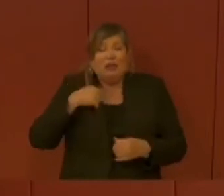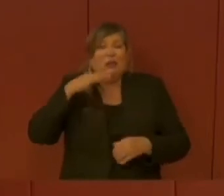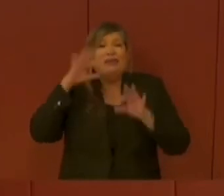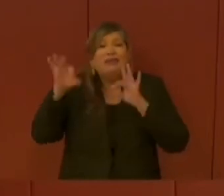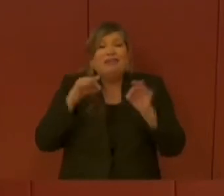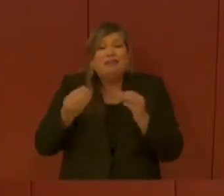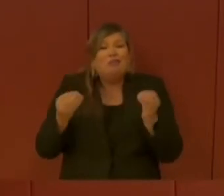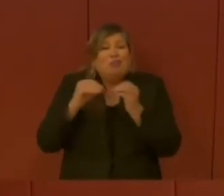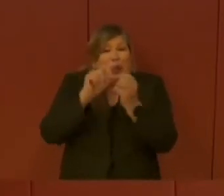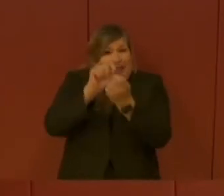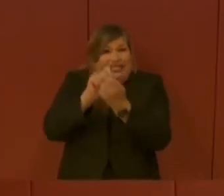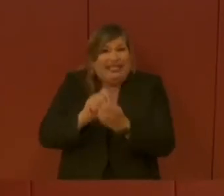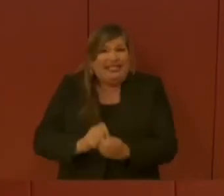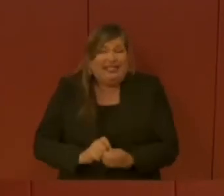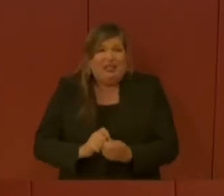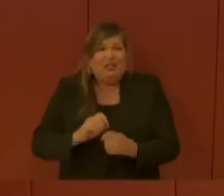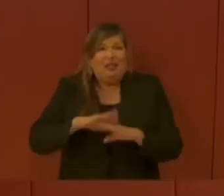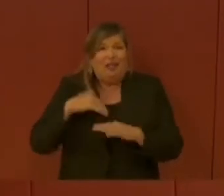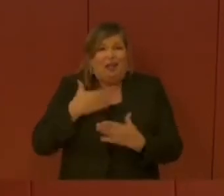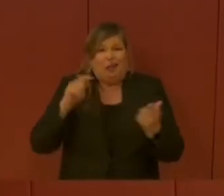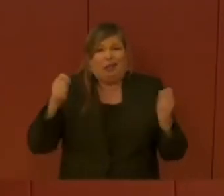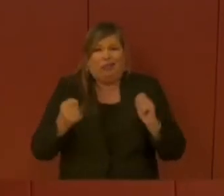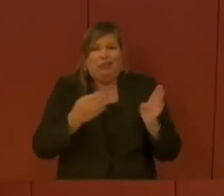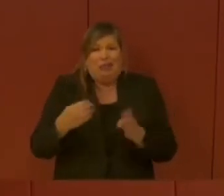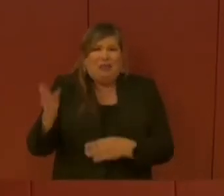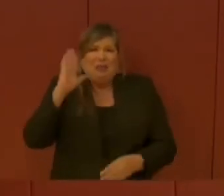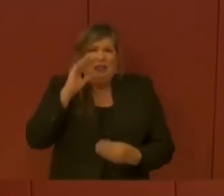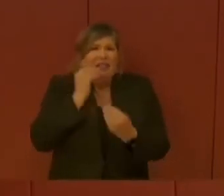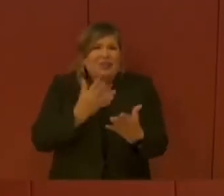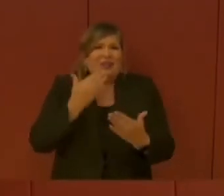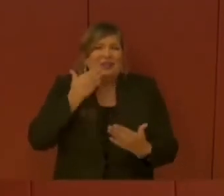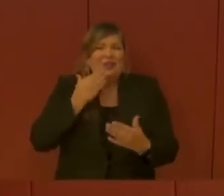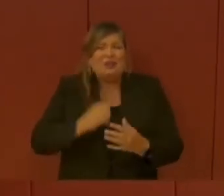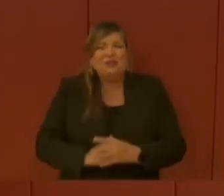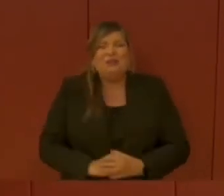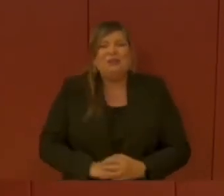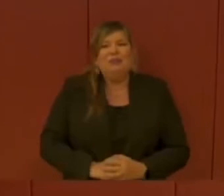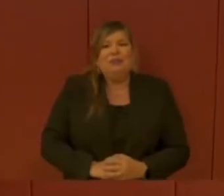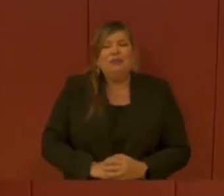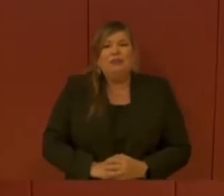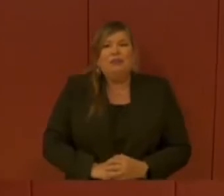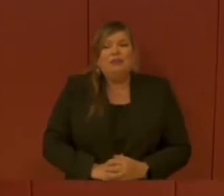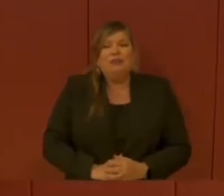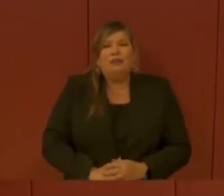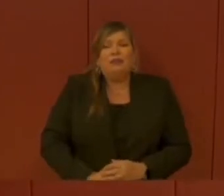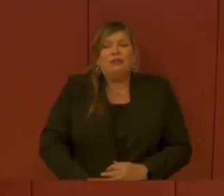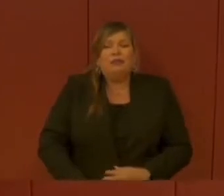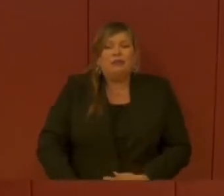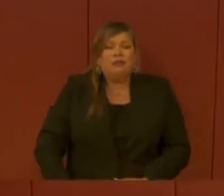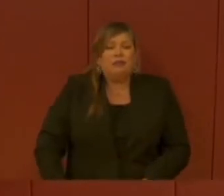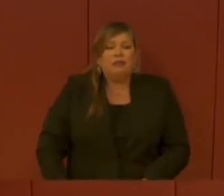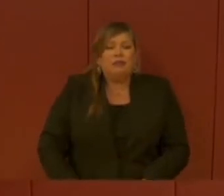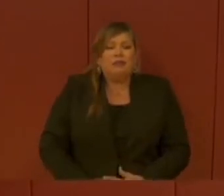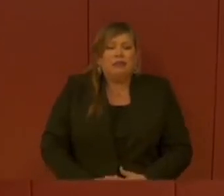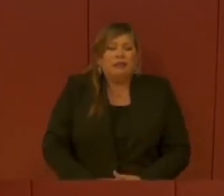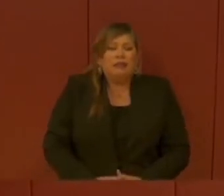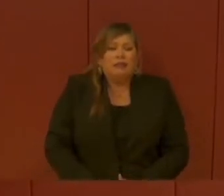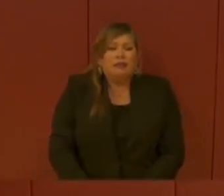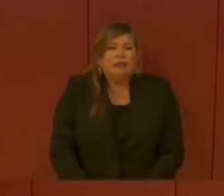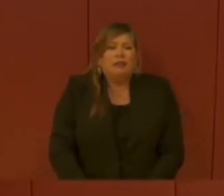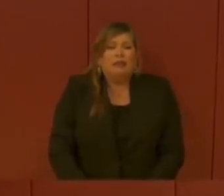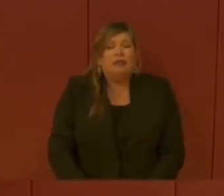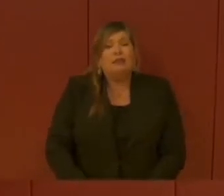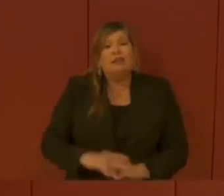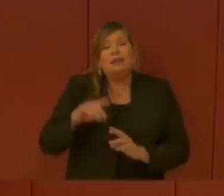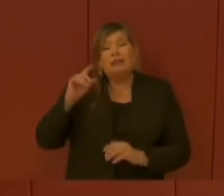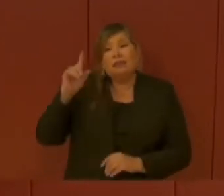just amplify one other issue to one of the questions asked. It is key. The governor mentioned getting 40% into